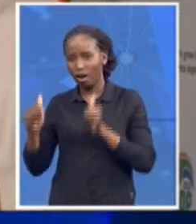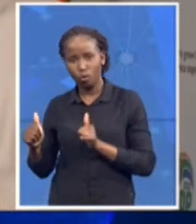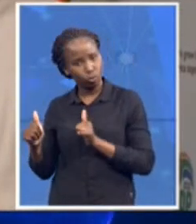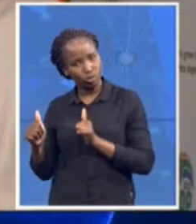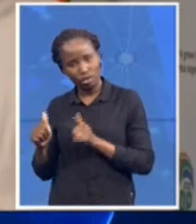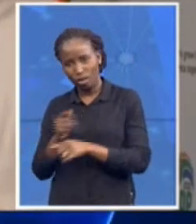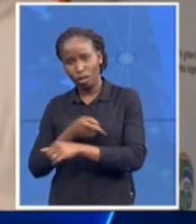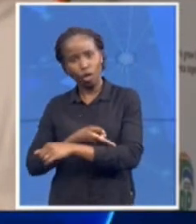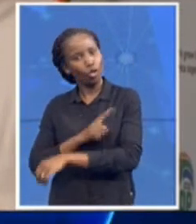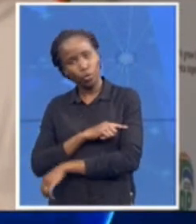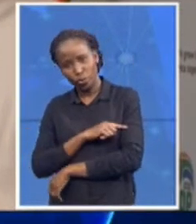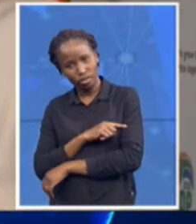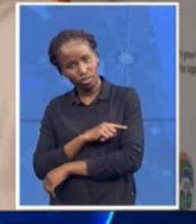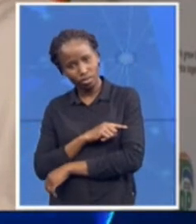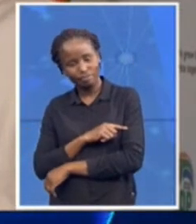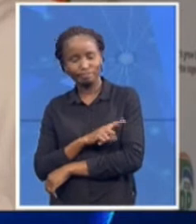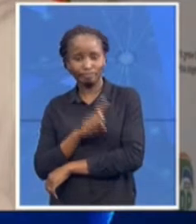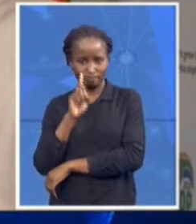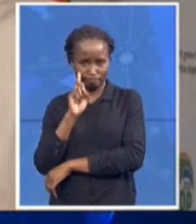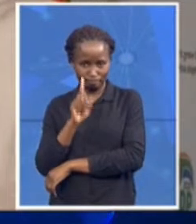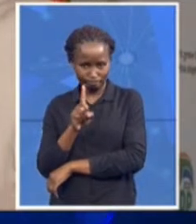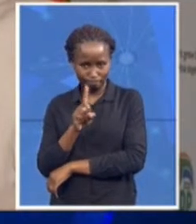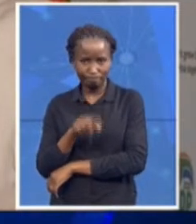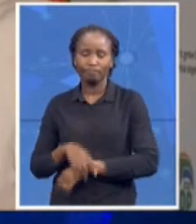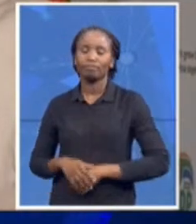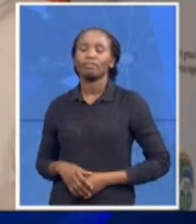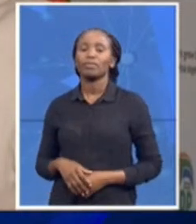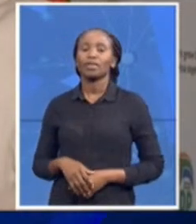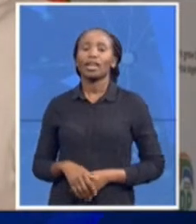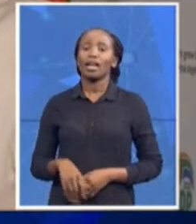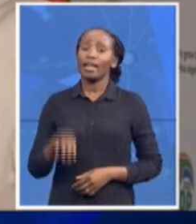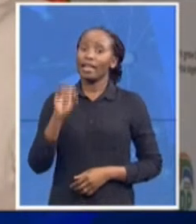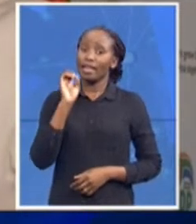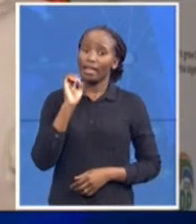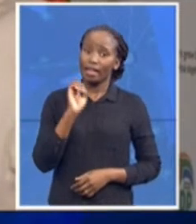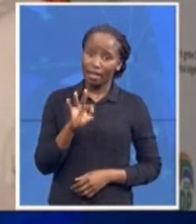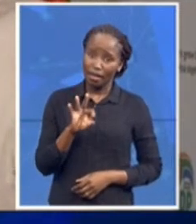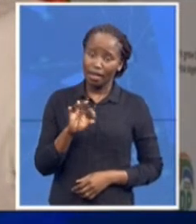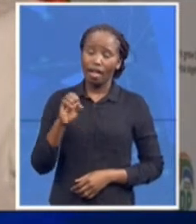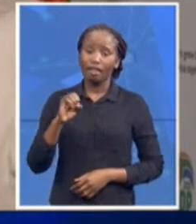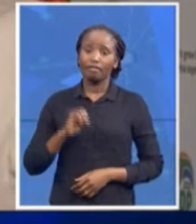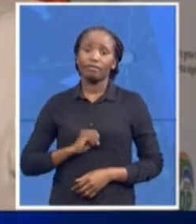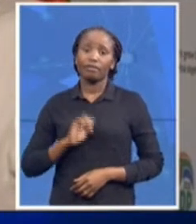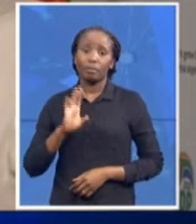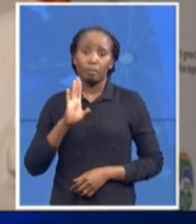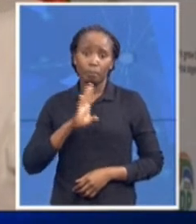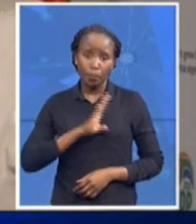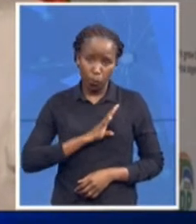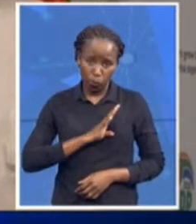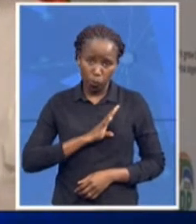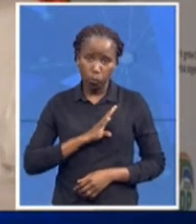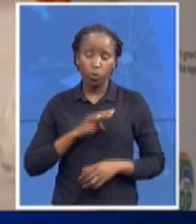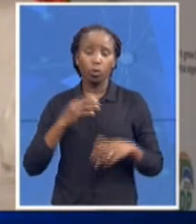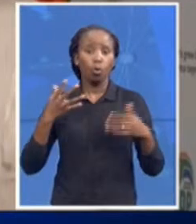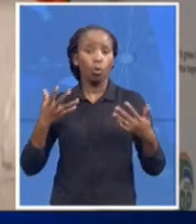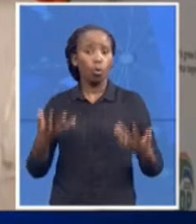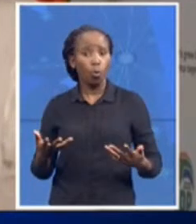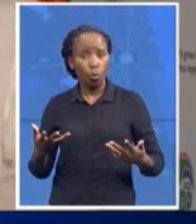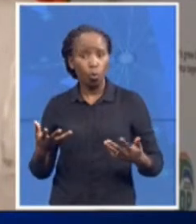a board or a council decides to blur the lines and go